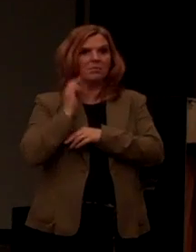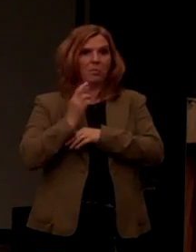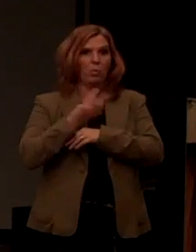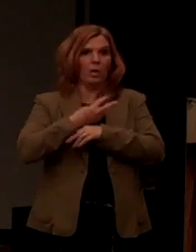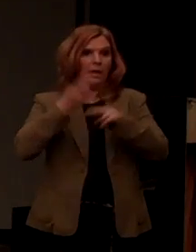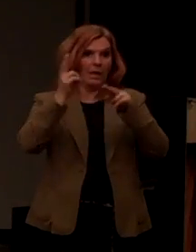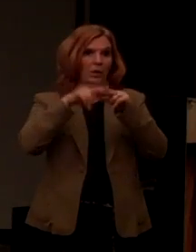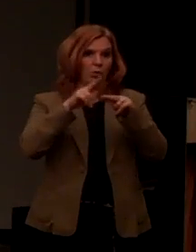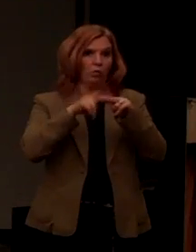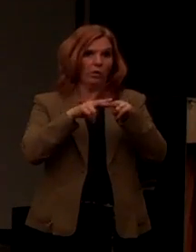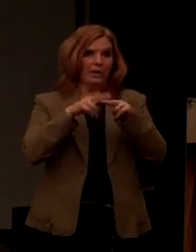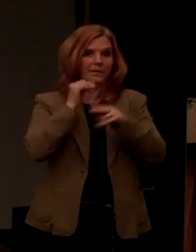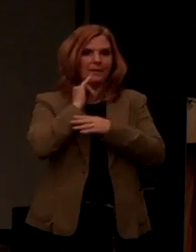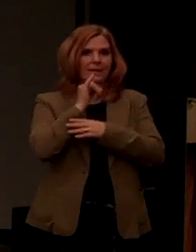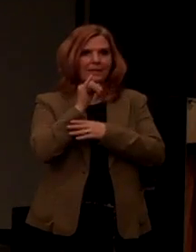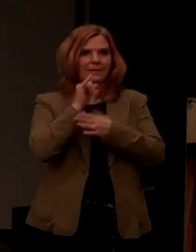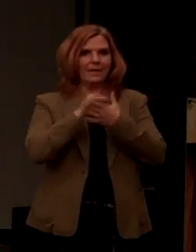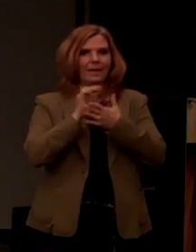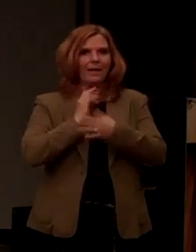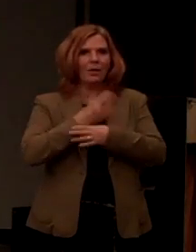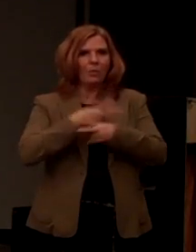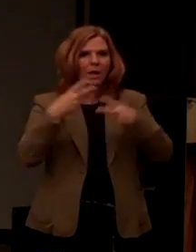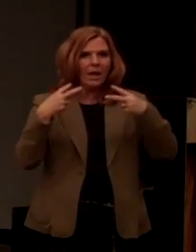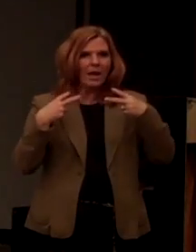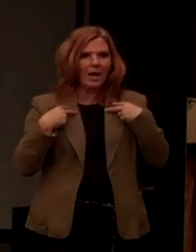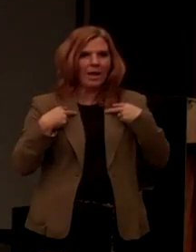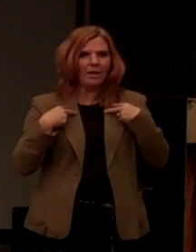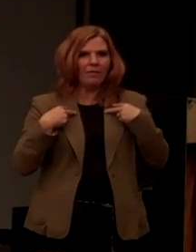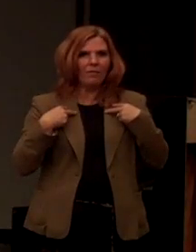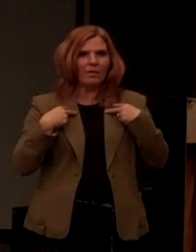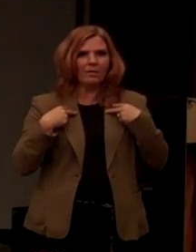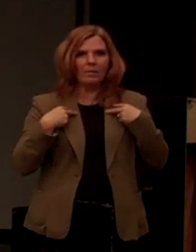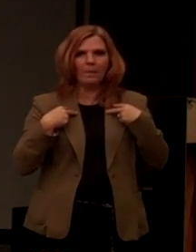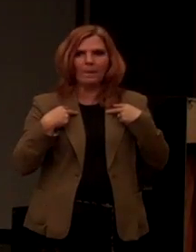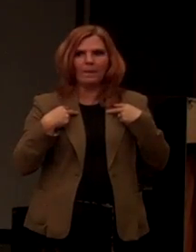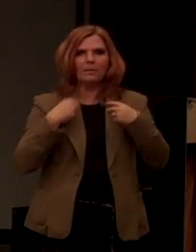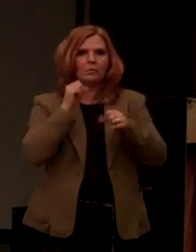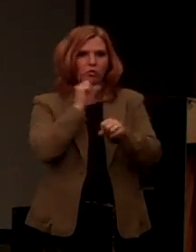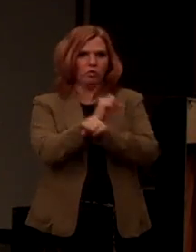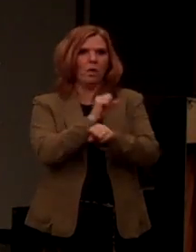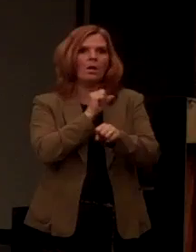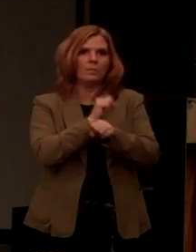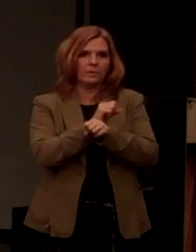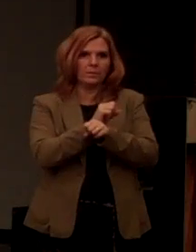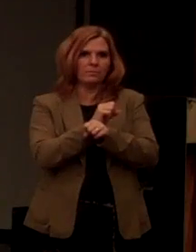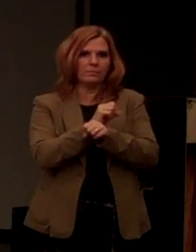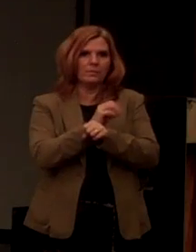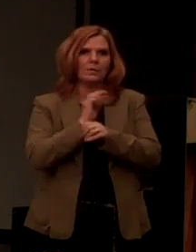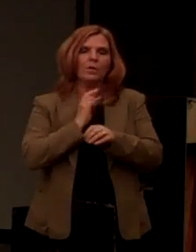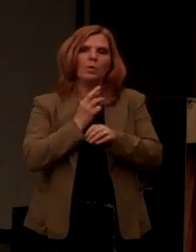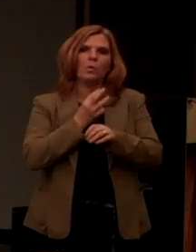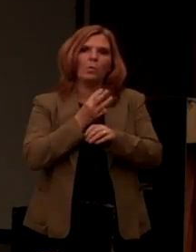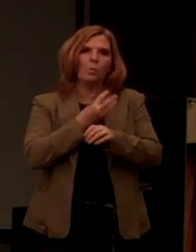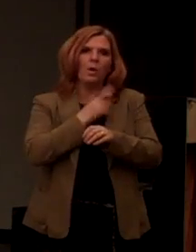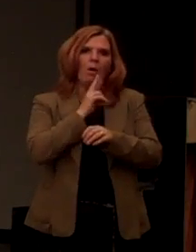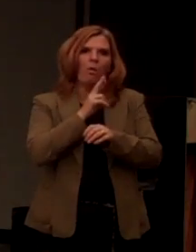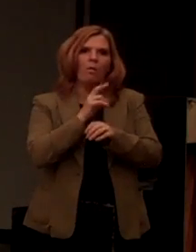so is that we have jobs. We're the workshop